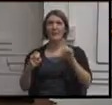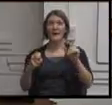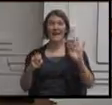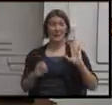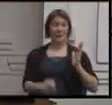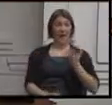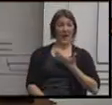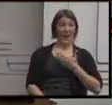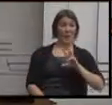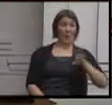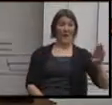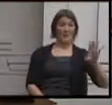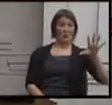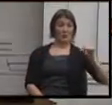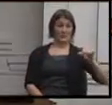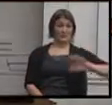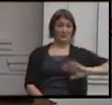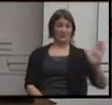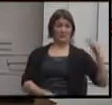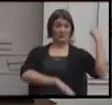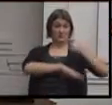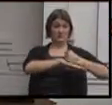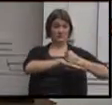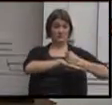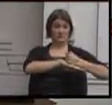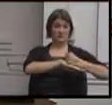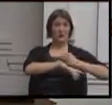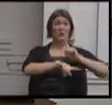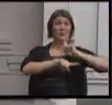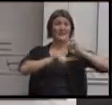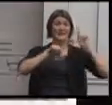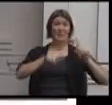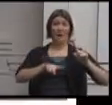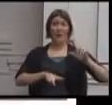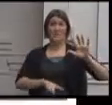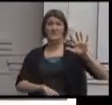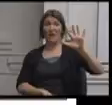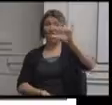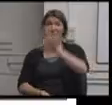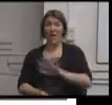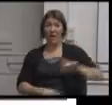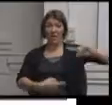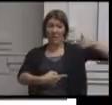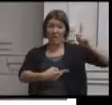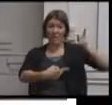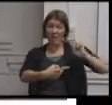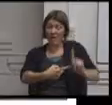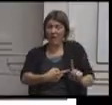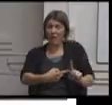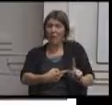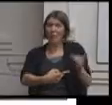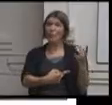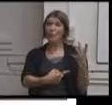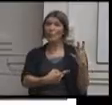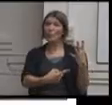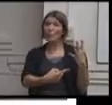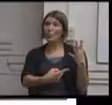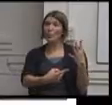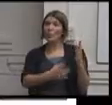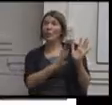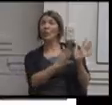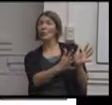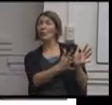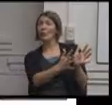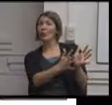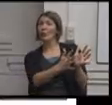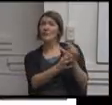there, response greatly diminishes, and West Brattleboro basically is left